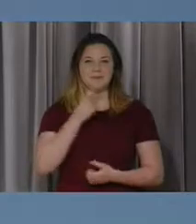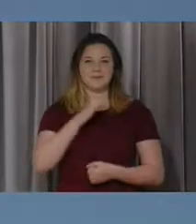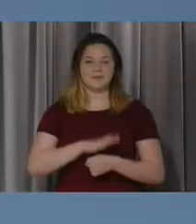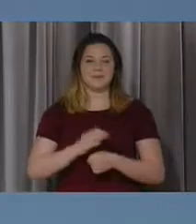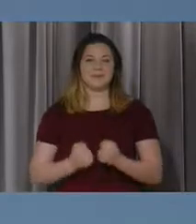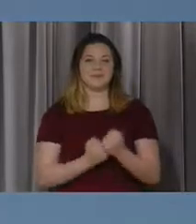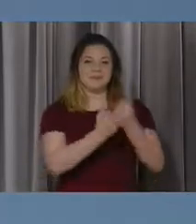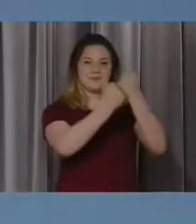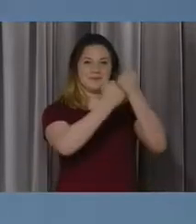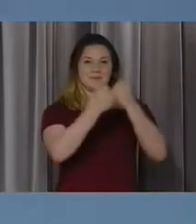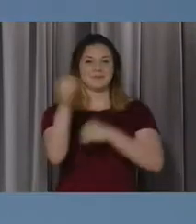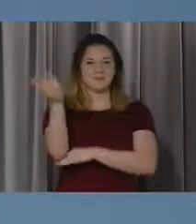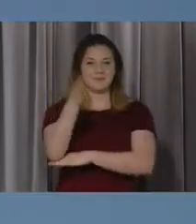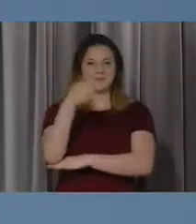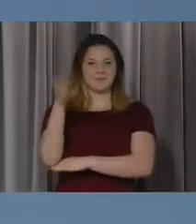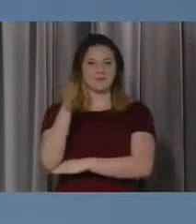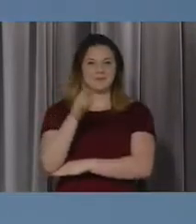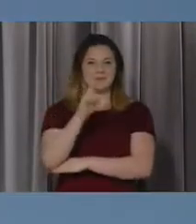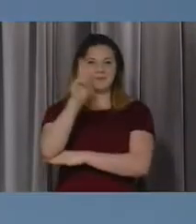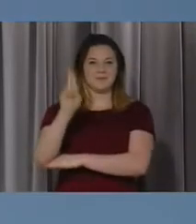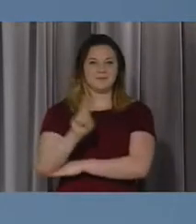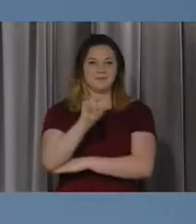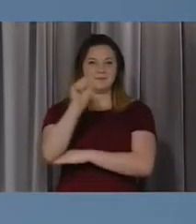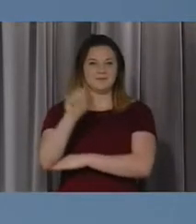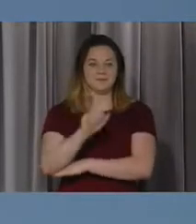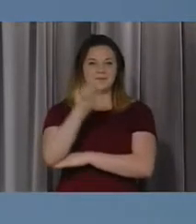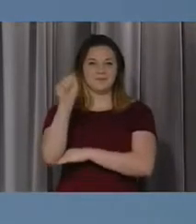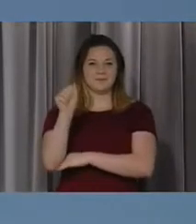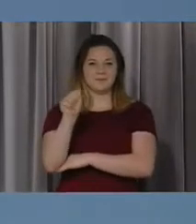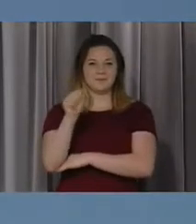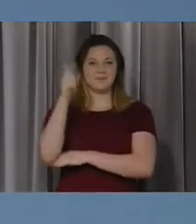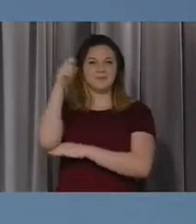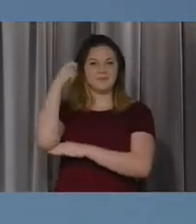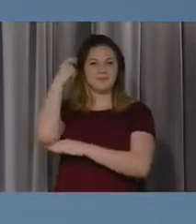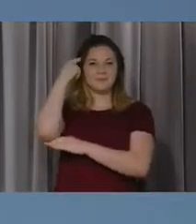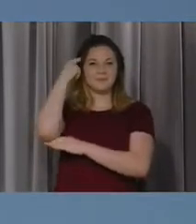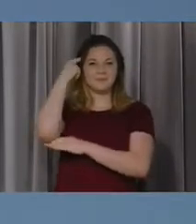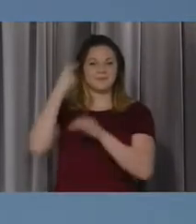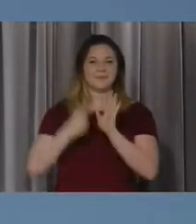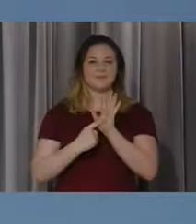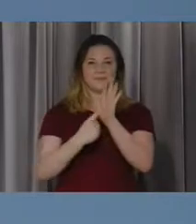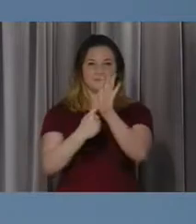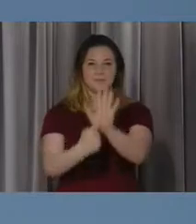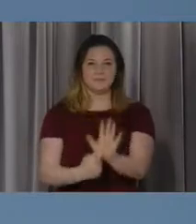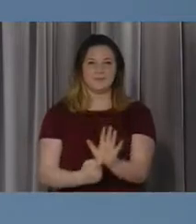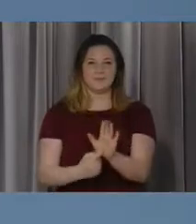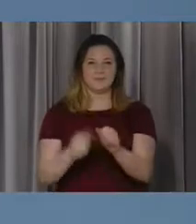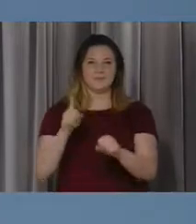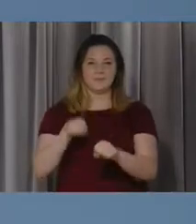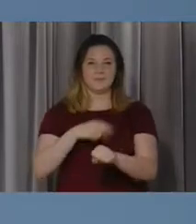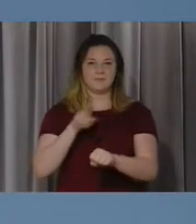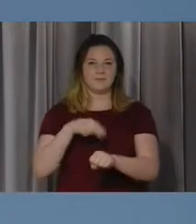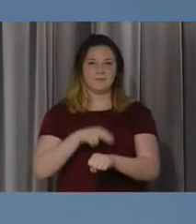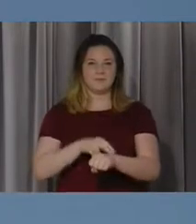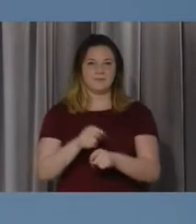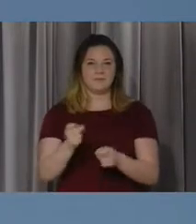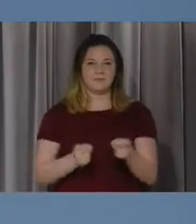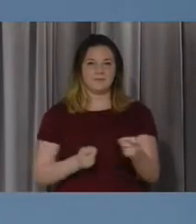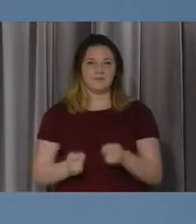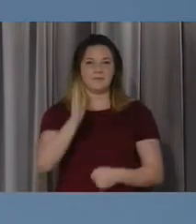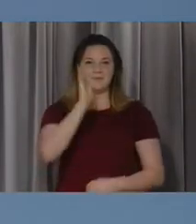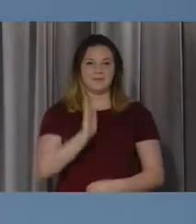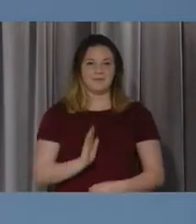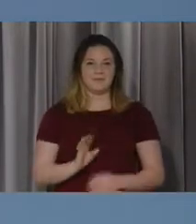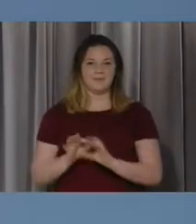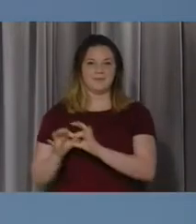5, 4, 3, 2, 1. I pledge allegiance to the flag of the United States of America and to the Republic for which it stands, one nation,